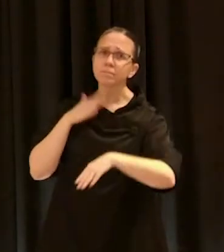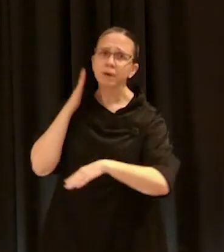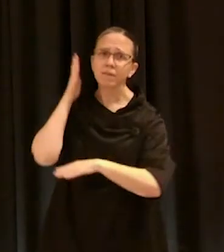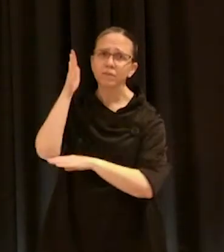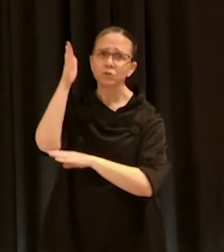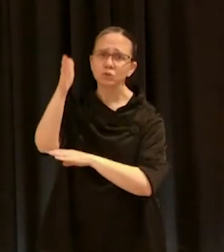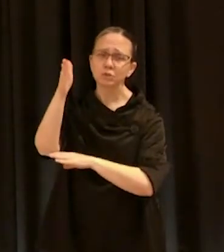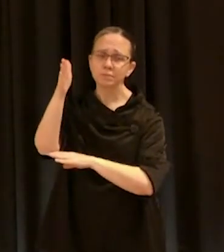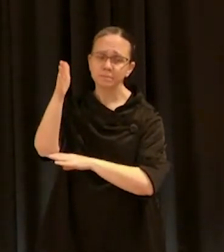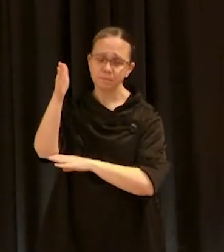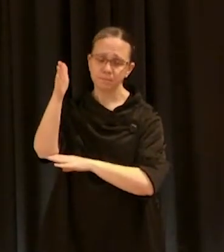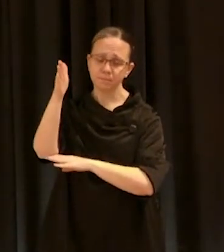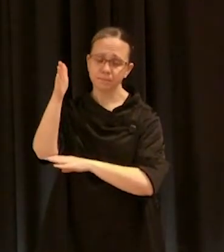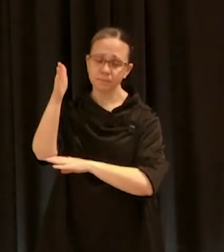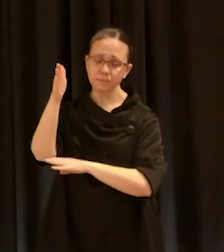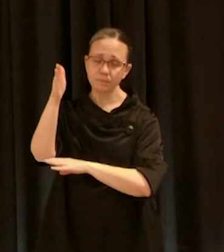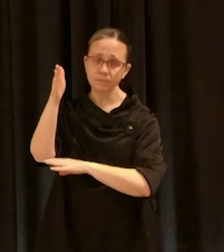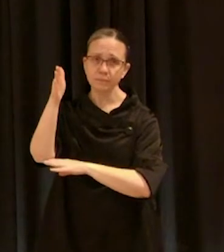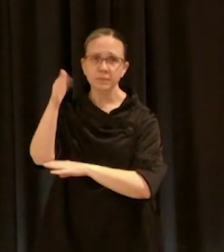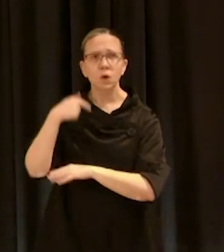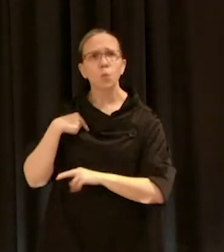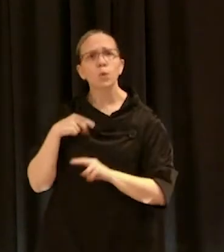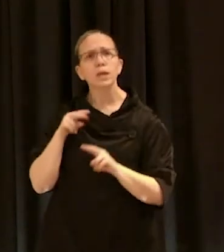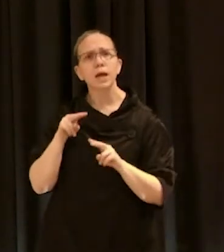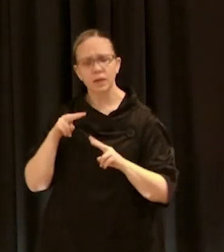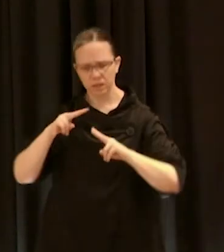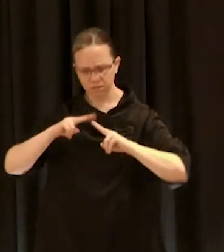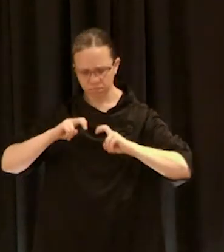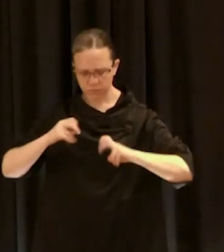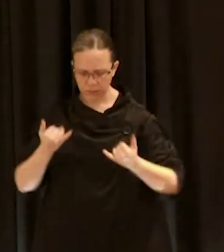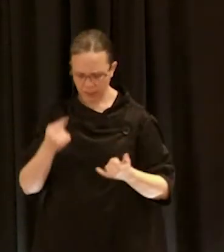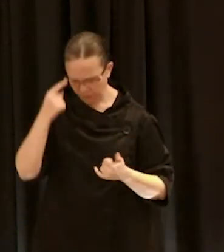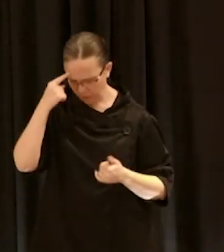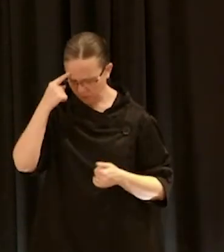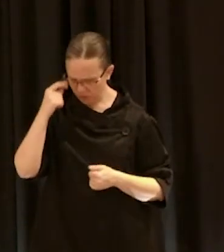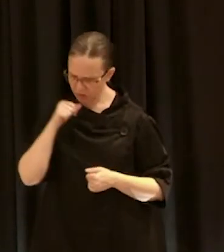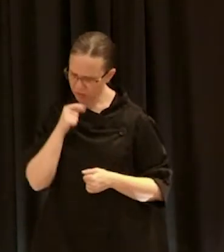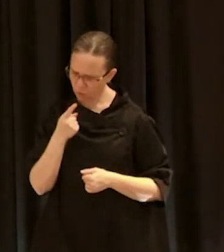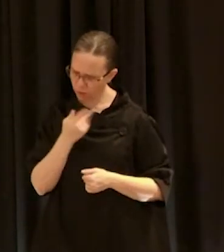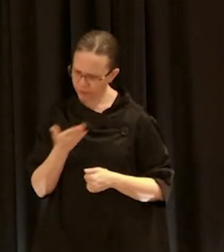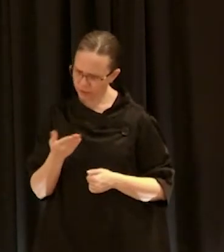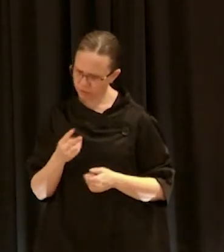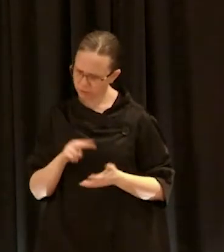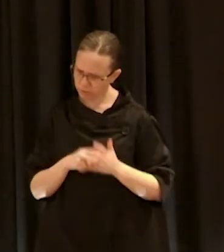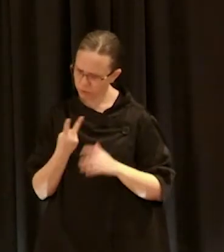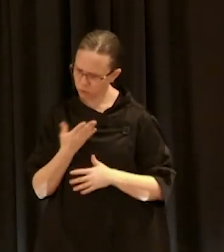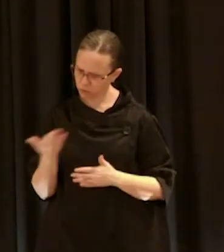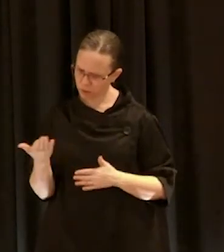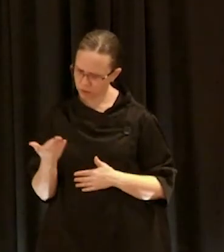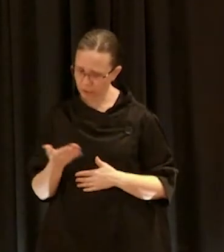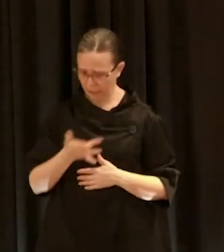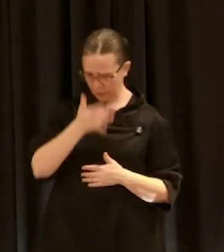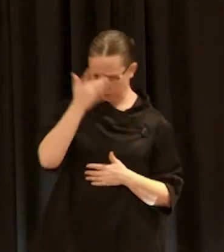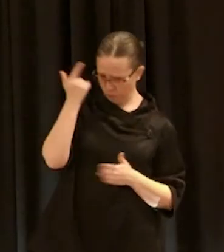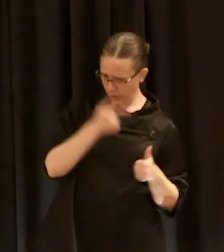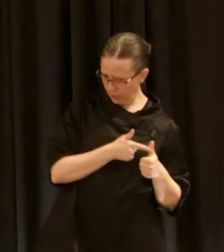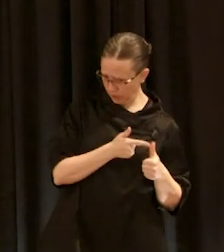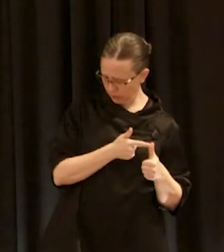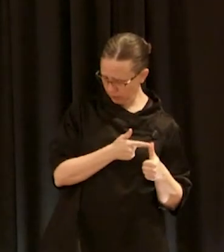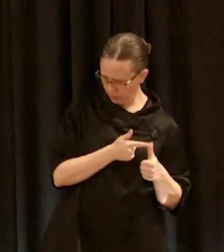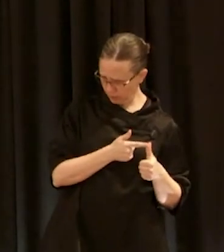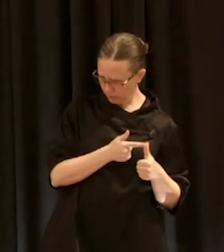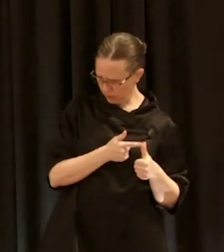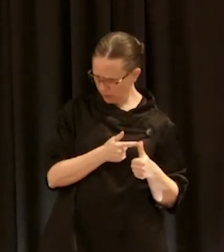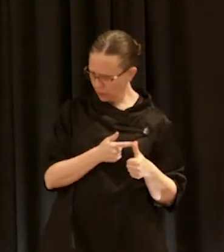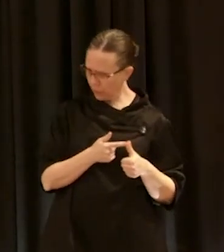are before. Now, when I looked at this today, I thought, well, that's not one thing, that's two things that he's doing. He's forgetting those things which are